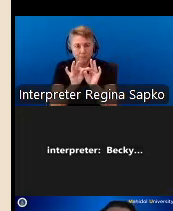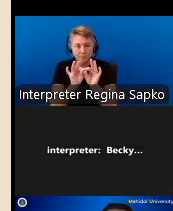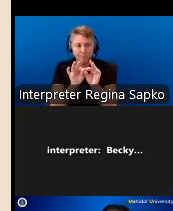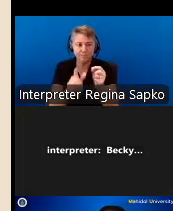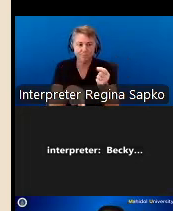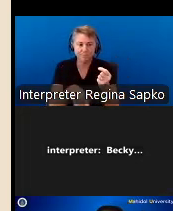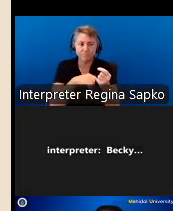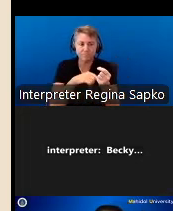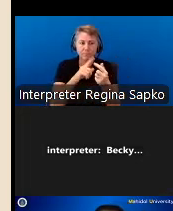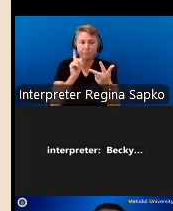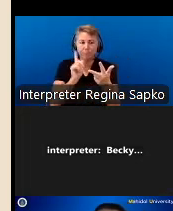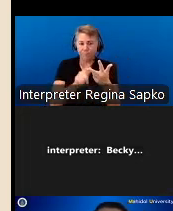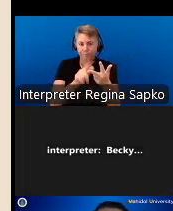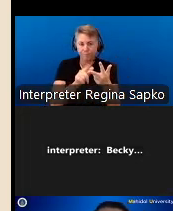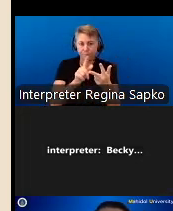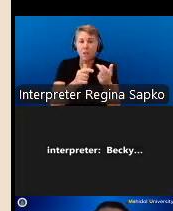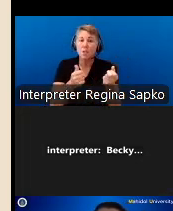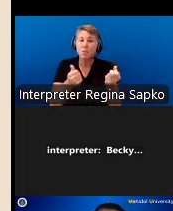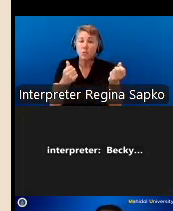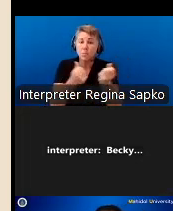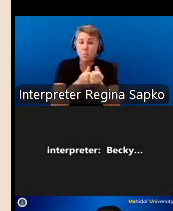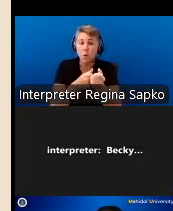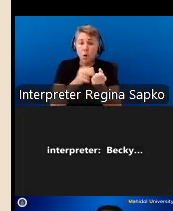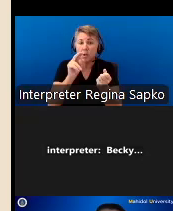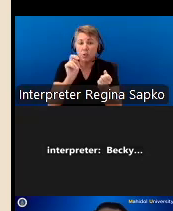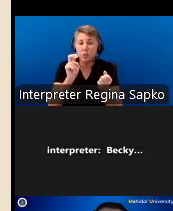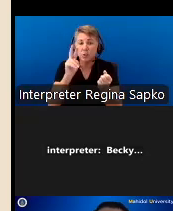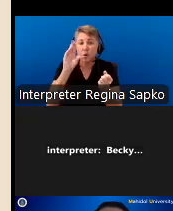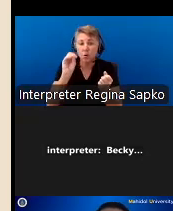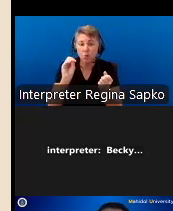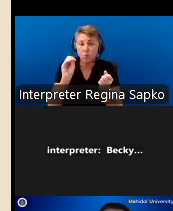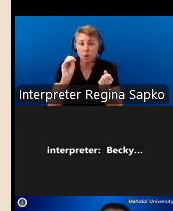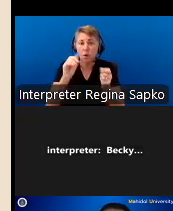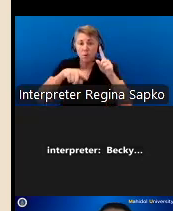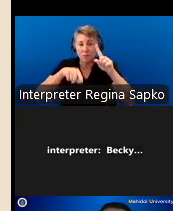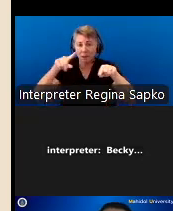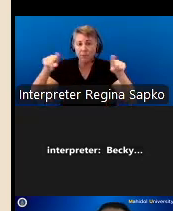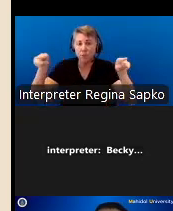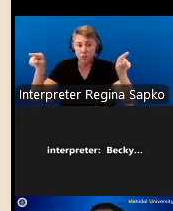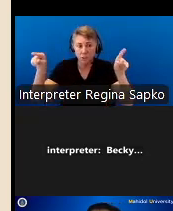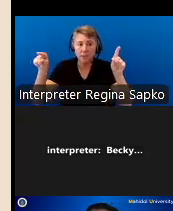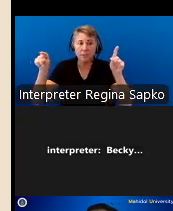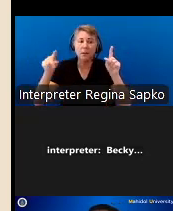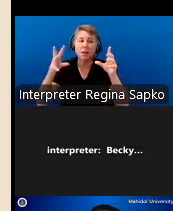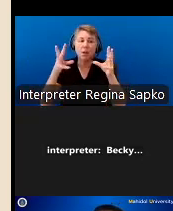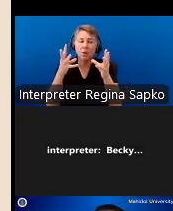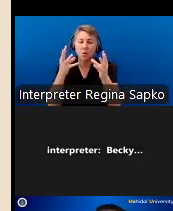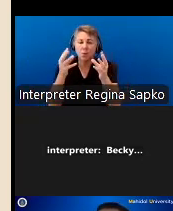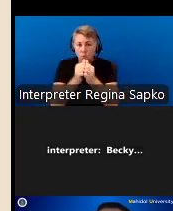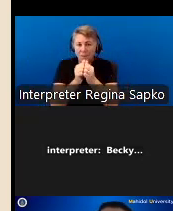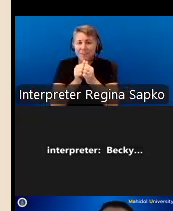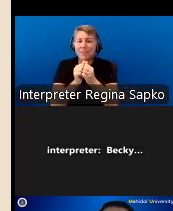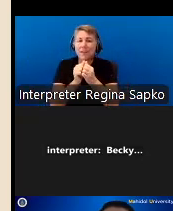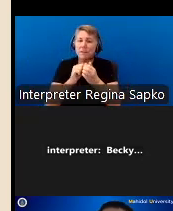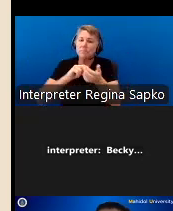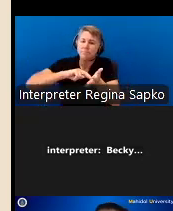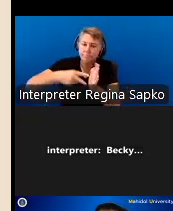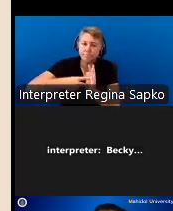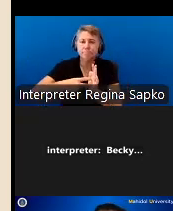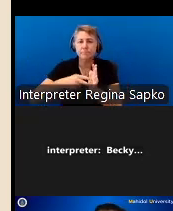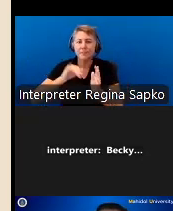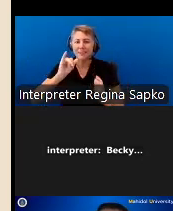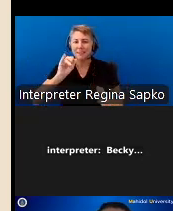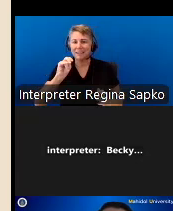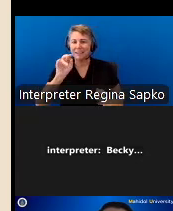Support neurodivergent with intentional design. Yes, not only the neurodivergent, other vulnerable